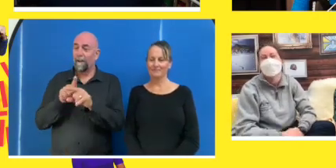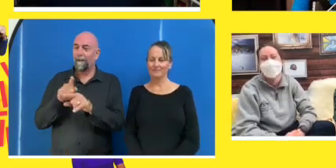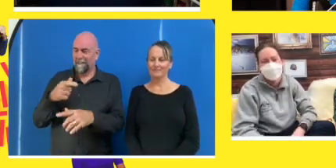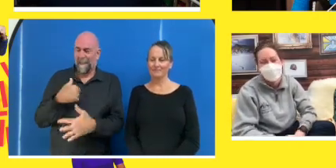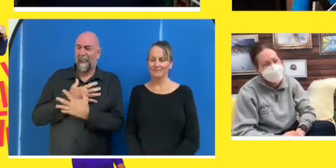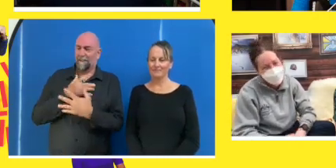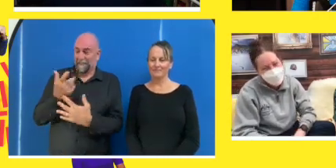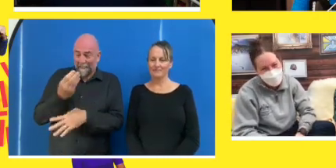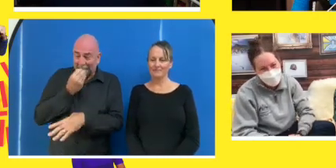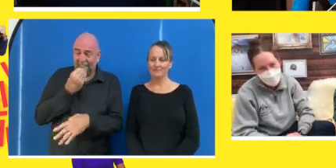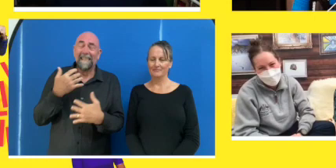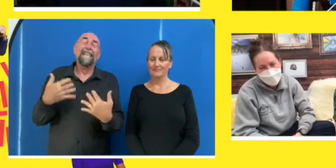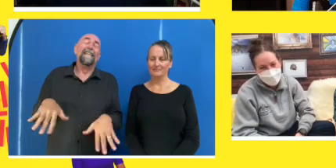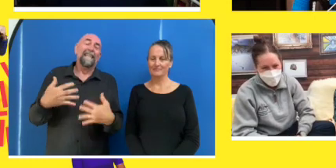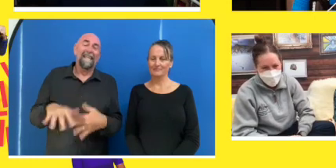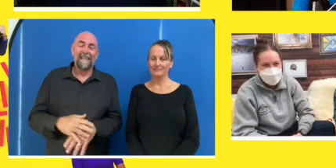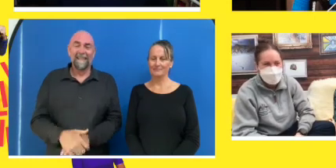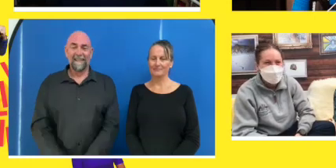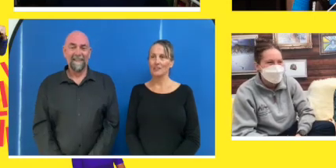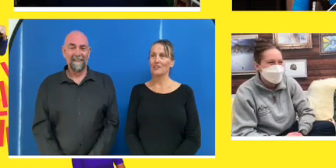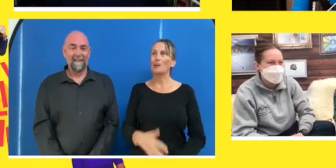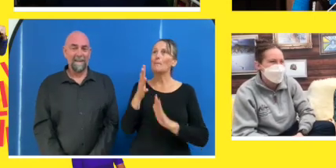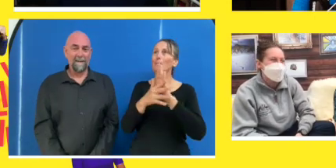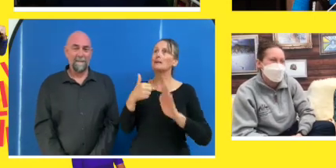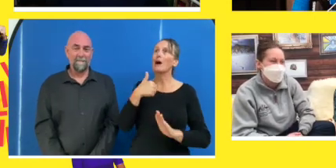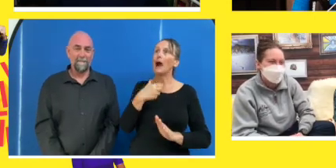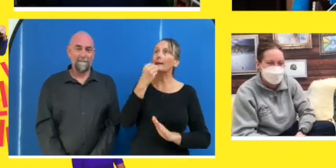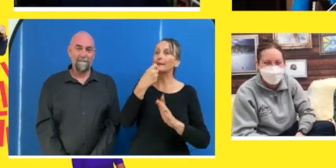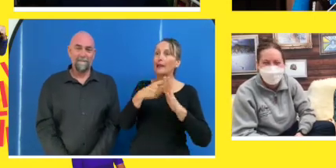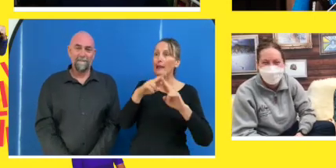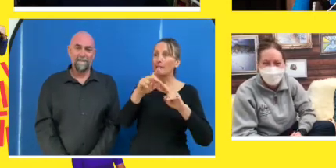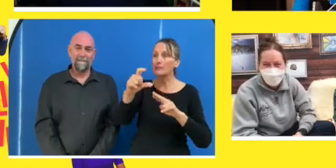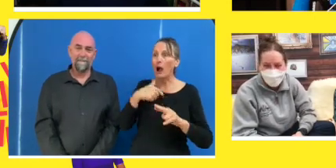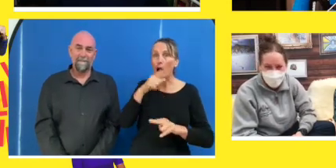of choice, and you've gone for something really healthy. I don't know how you guys work as a partnership.